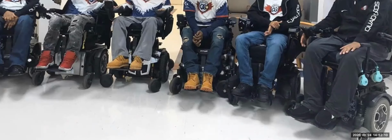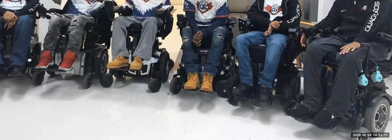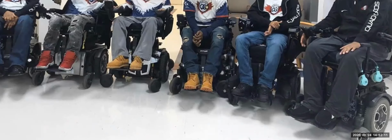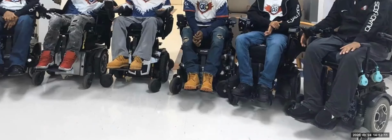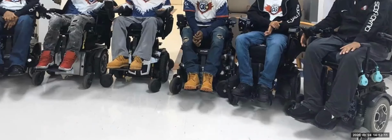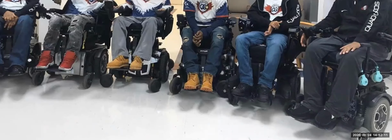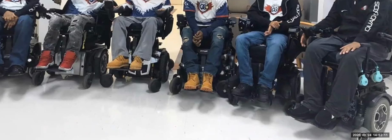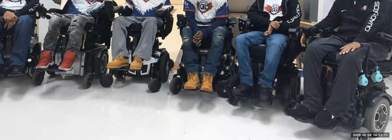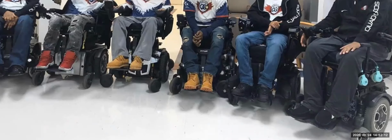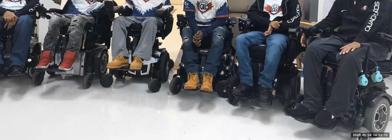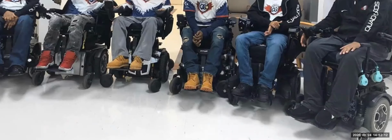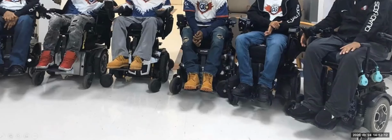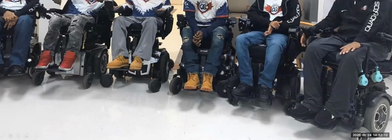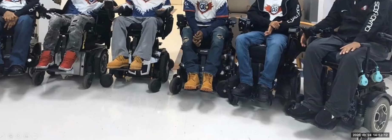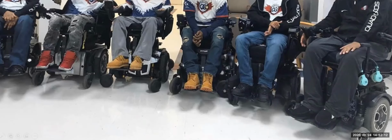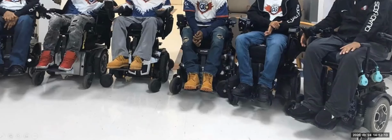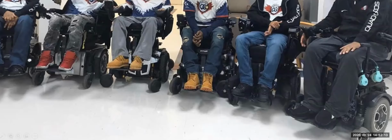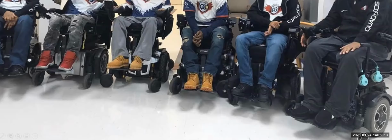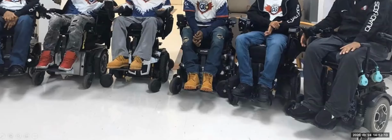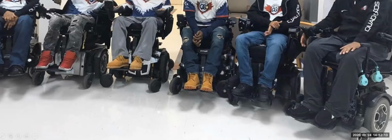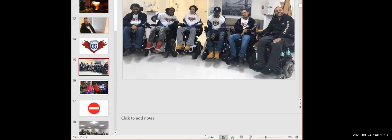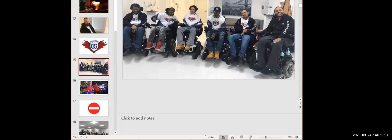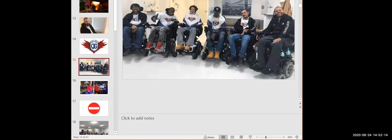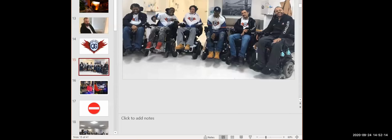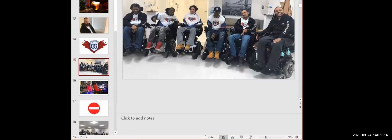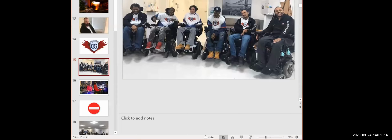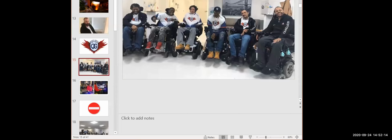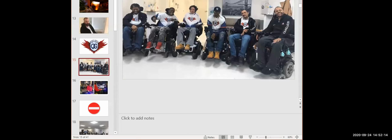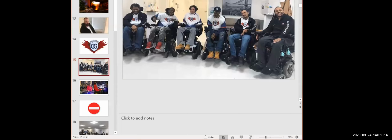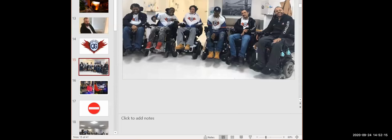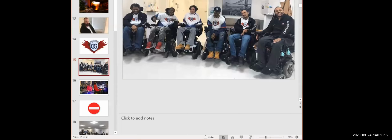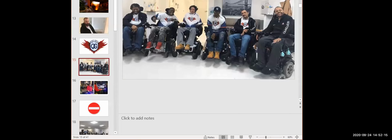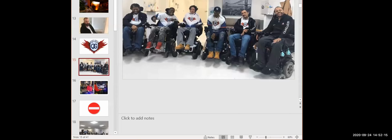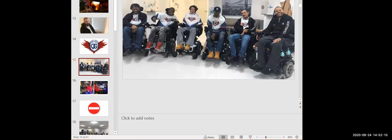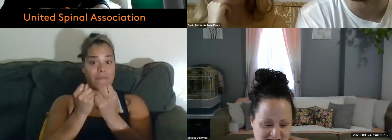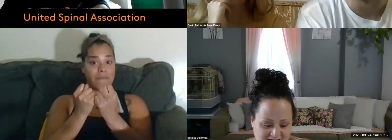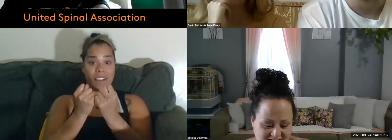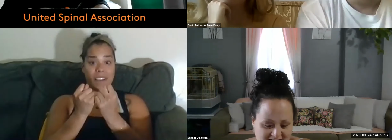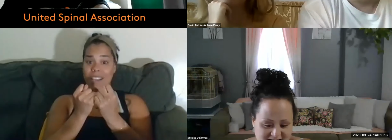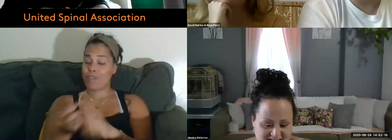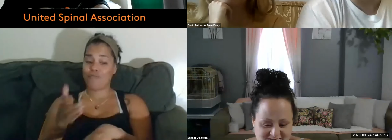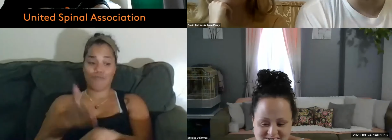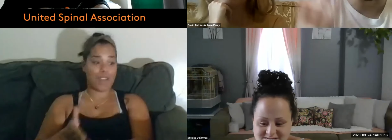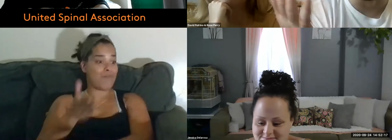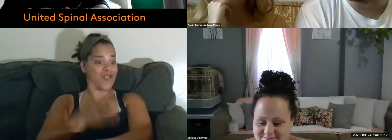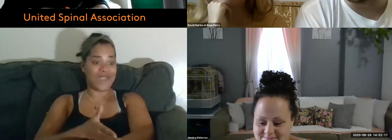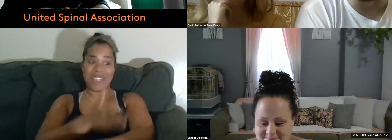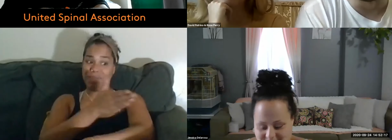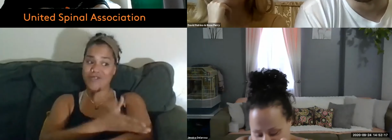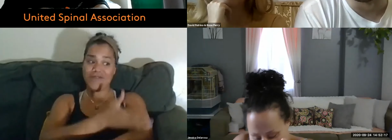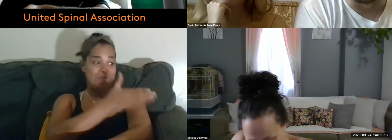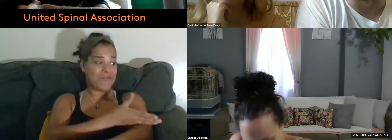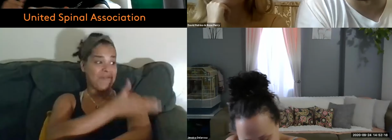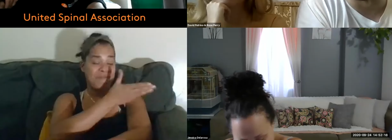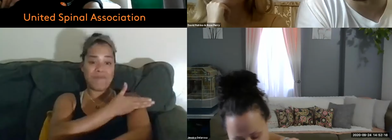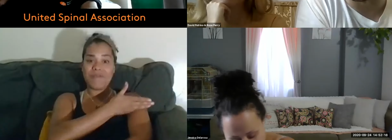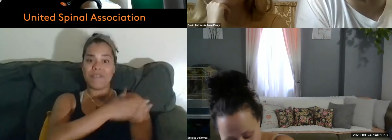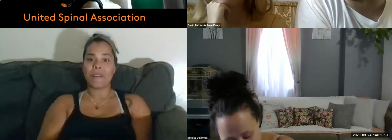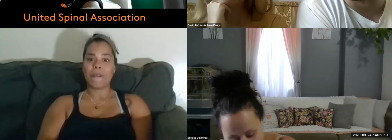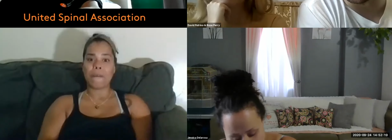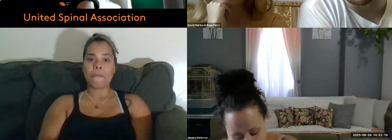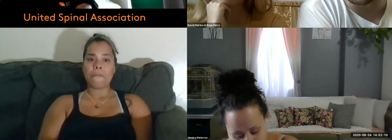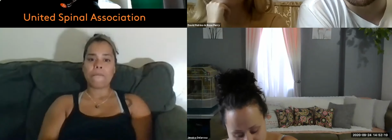You know, and this team has been going from strength to strength. They're, well, Jose knows